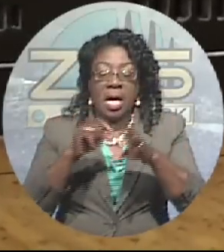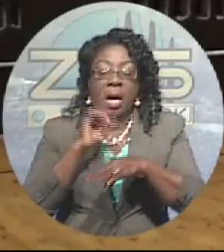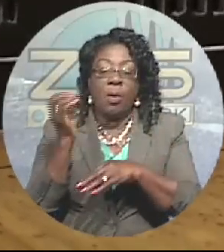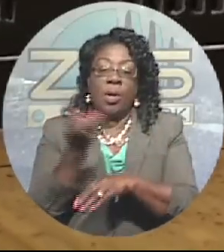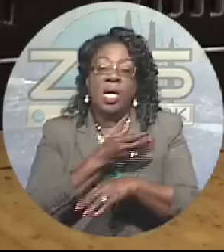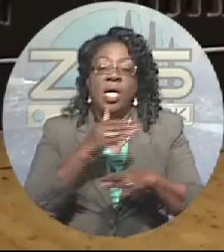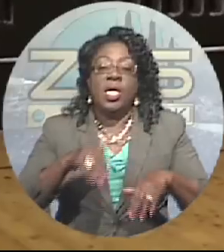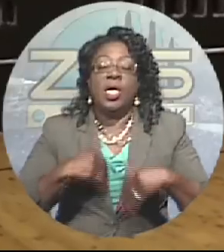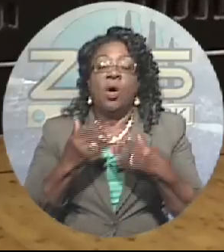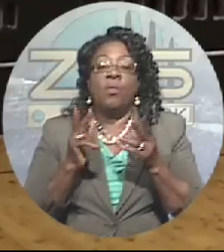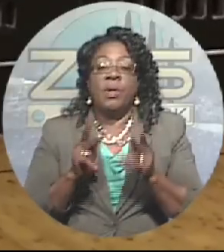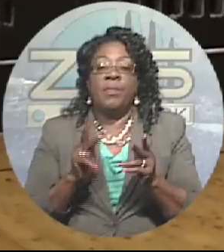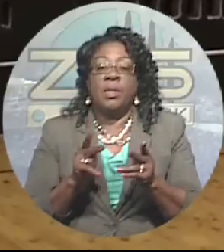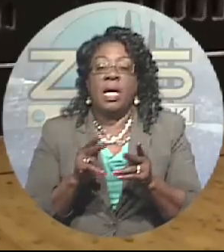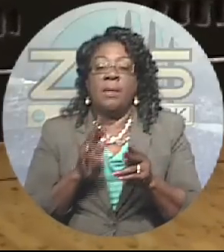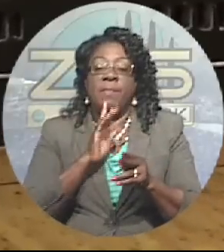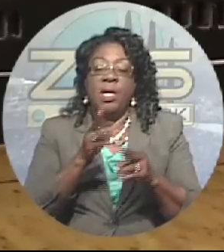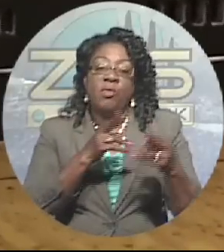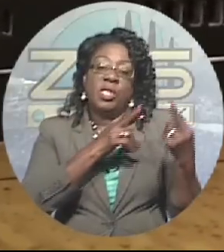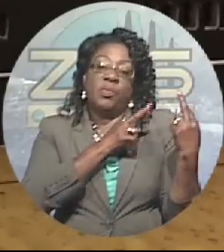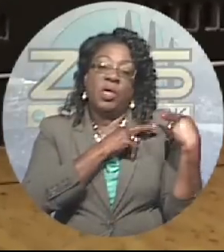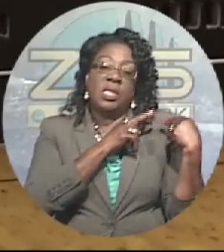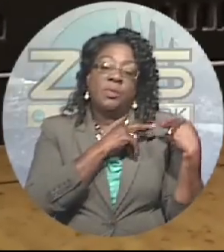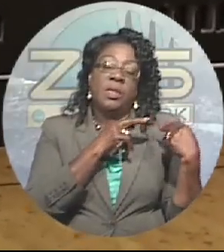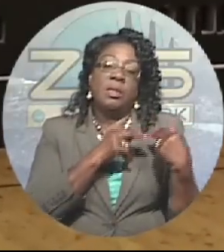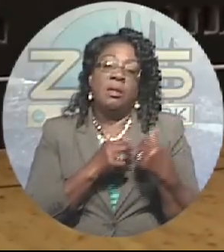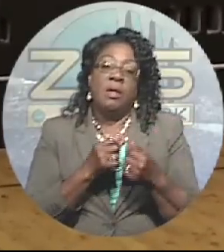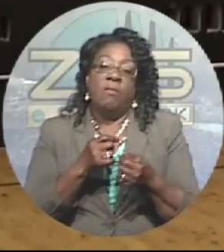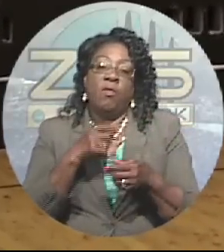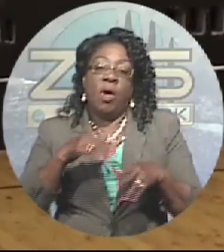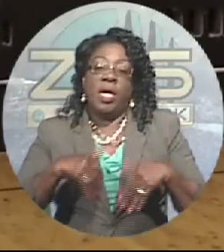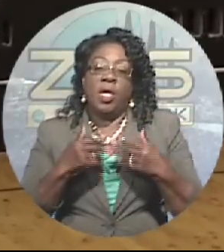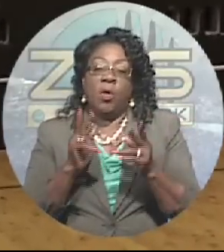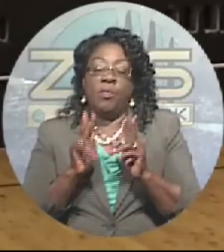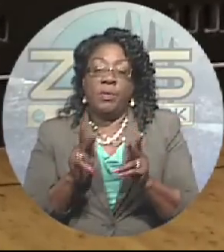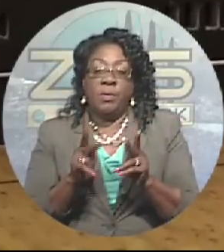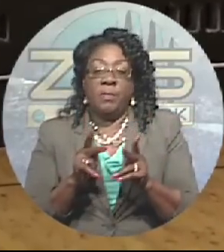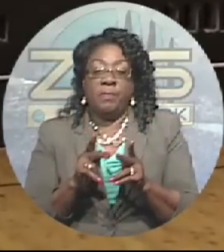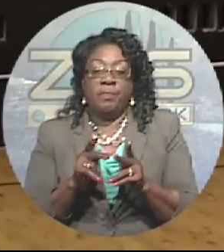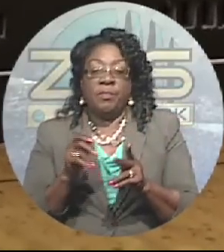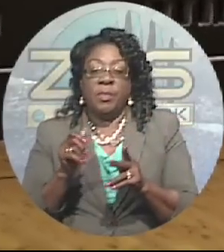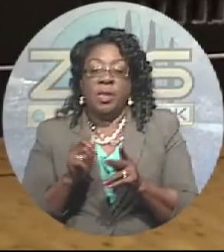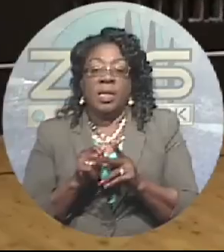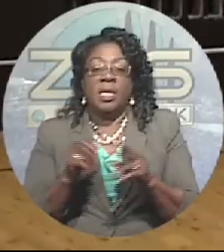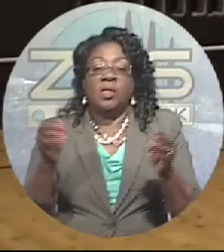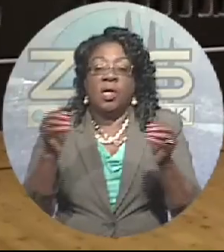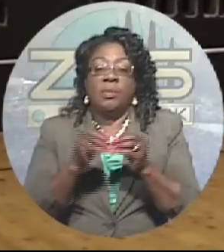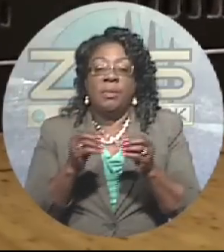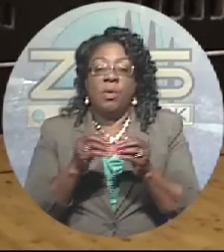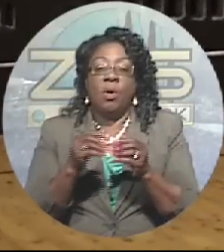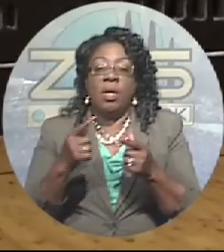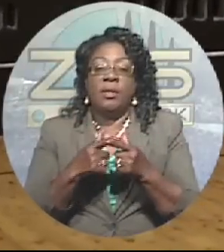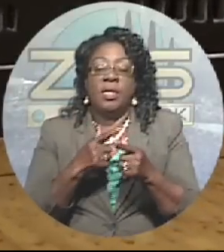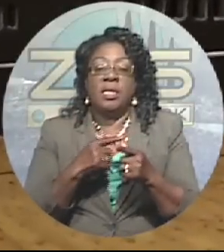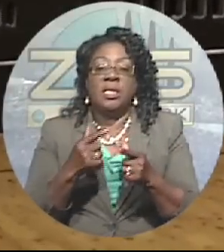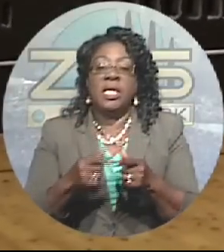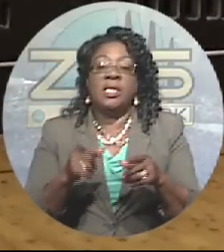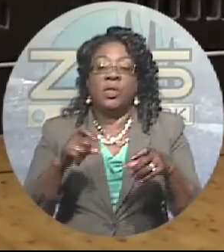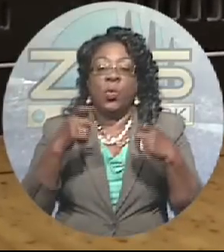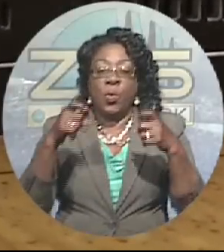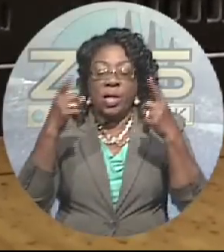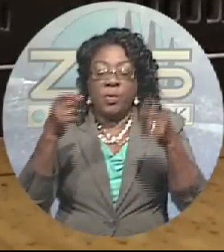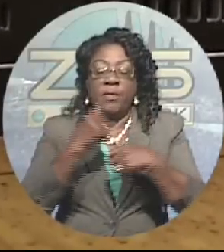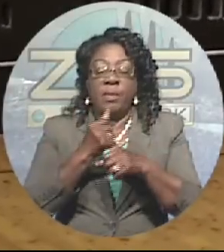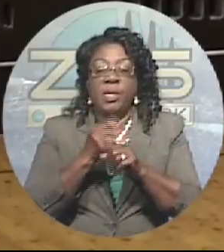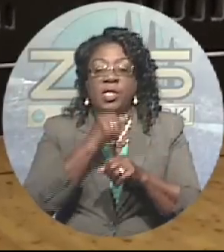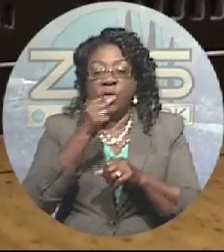are responsible for our young people more accountable, and our adults got to understand it's got to be more than just winning. We've got to make